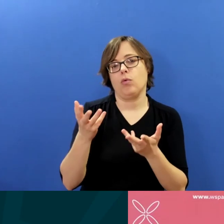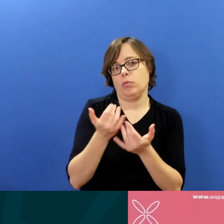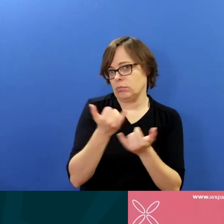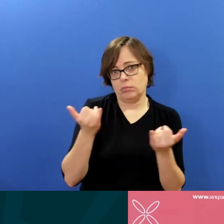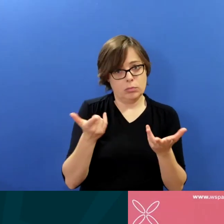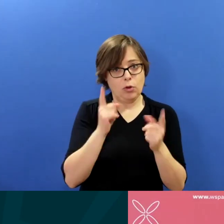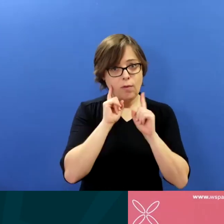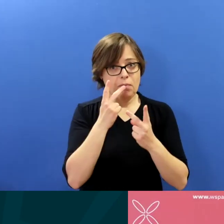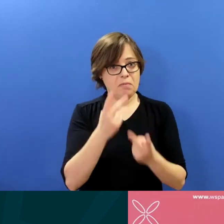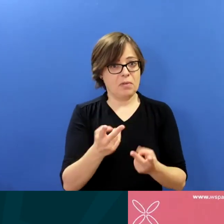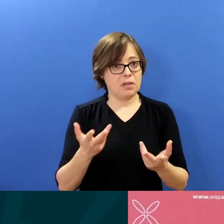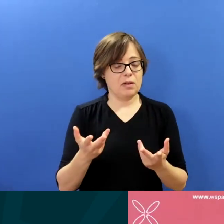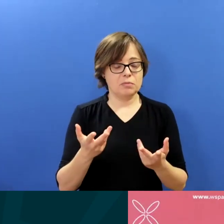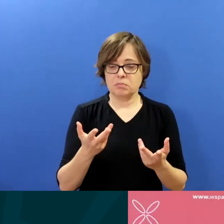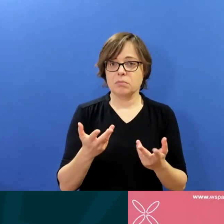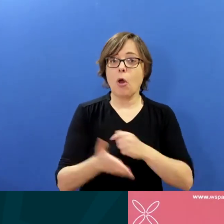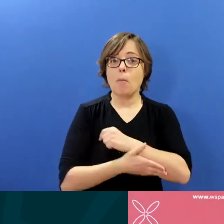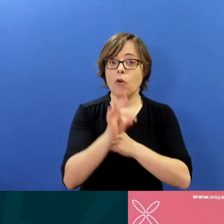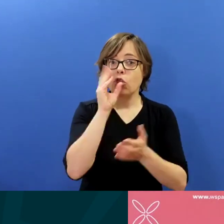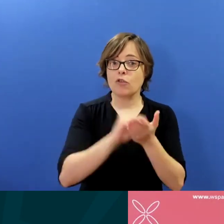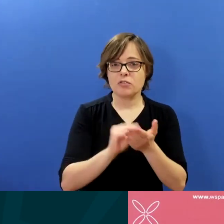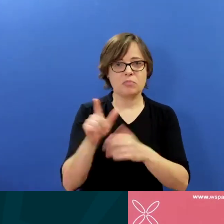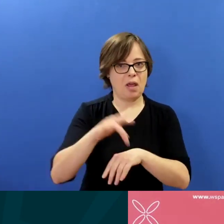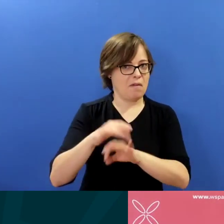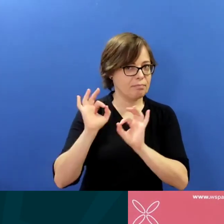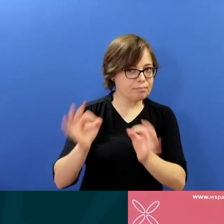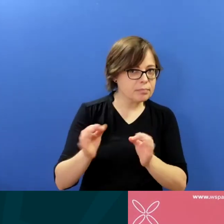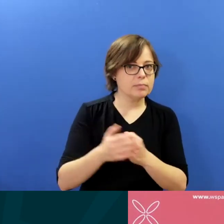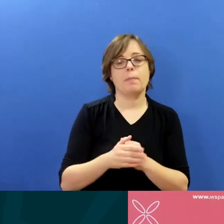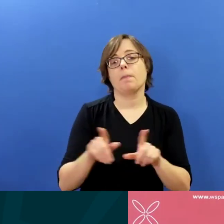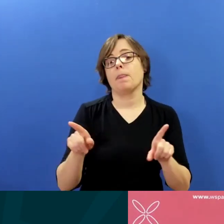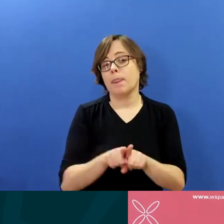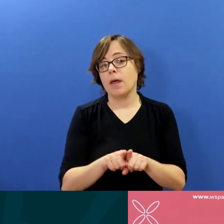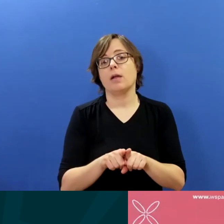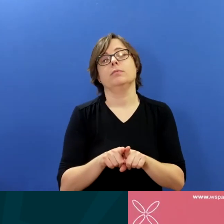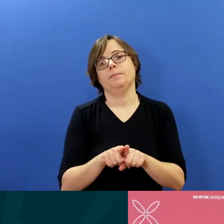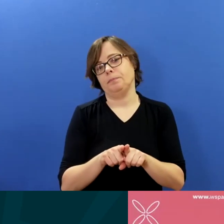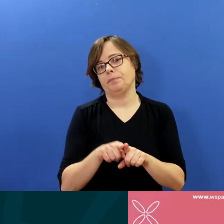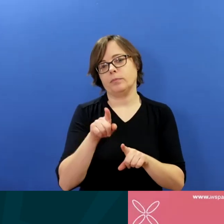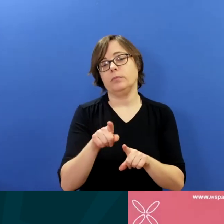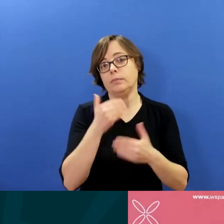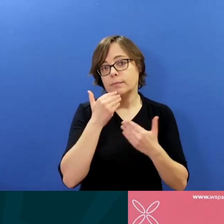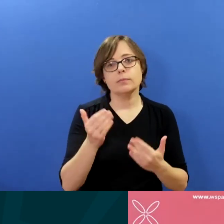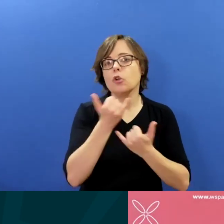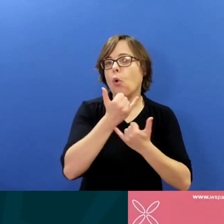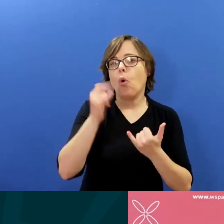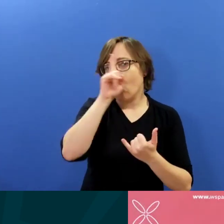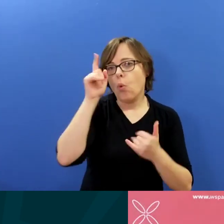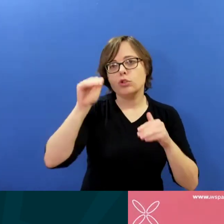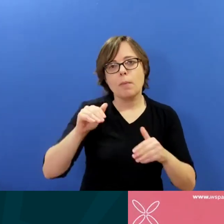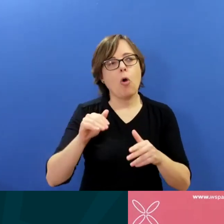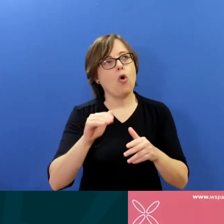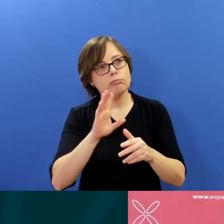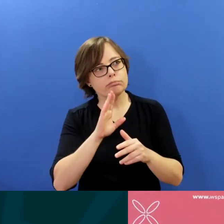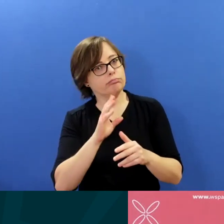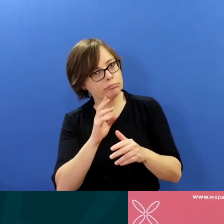think, it works. It works well on the basis of your experience, and it provides an opportunity to